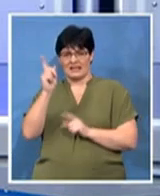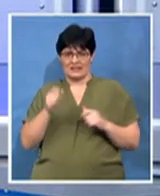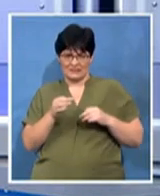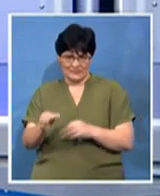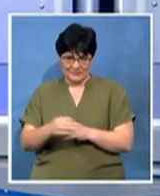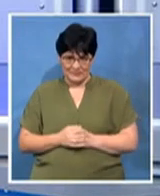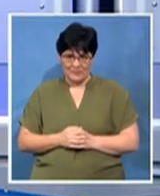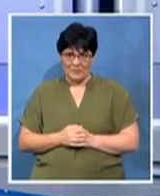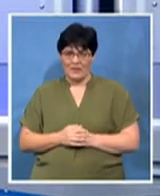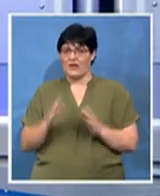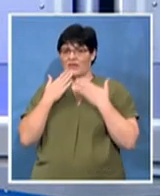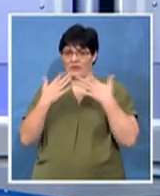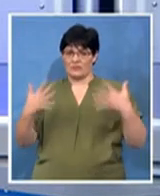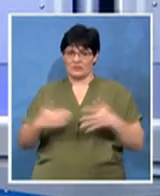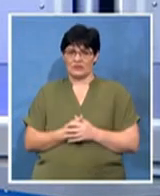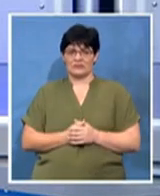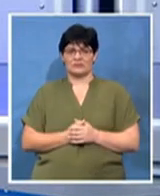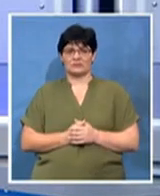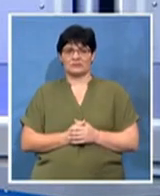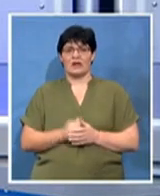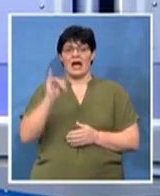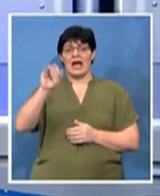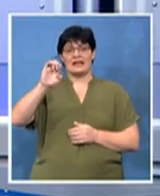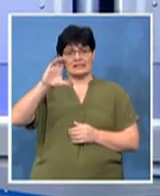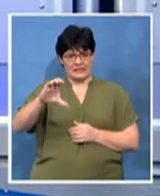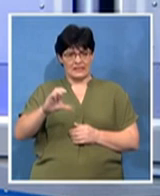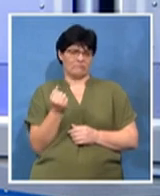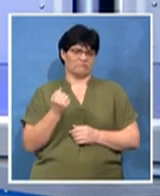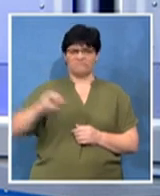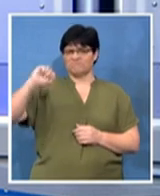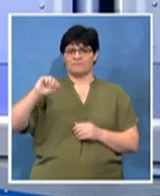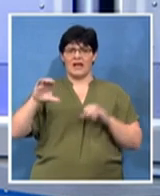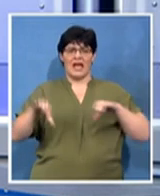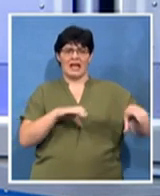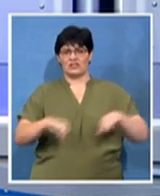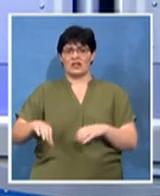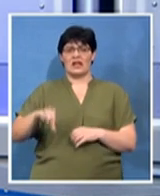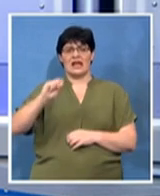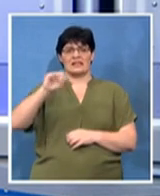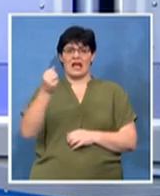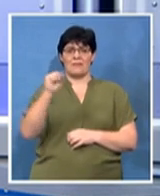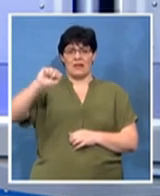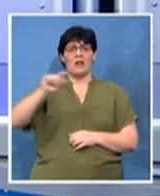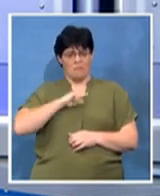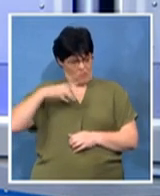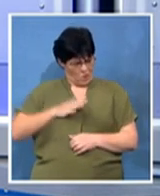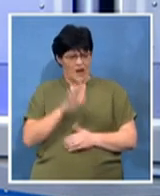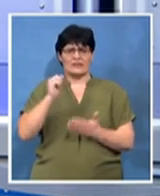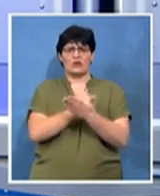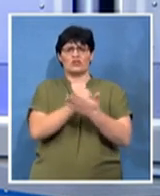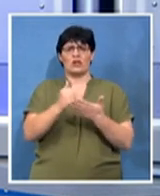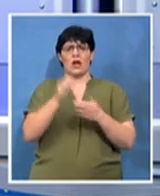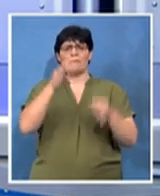Well, the IEC has rejected Action SA's appeal to be registered as a political party. The Commission rejected